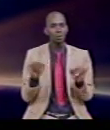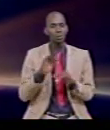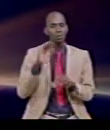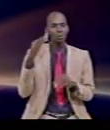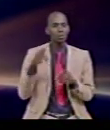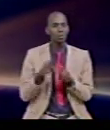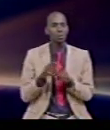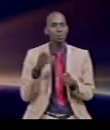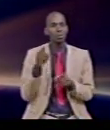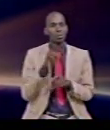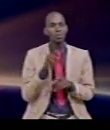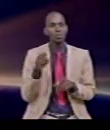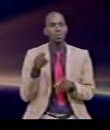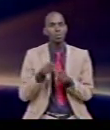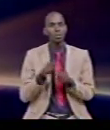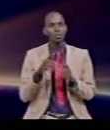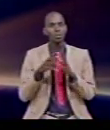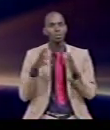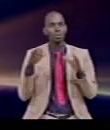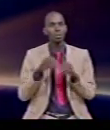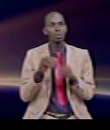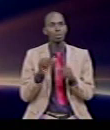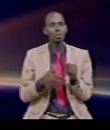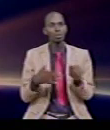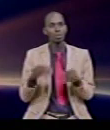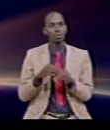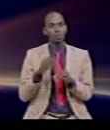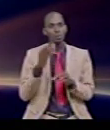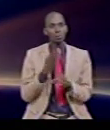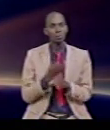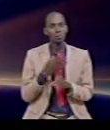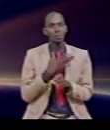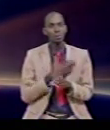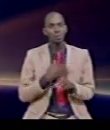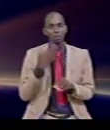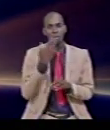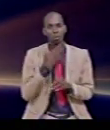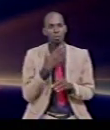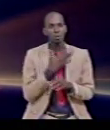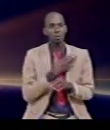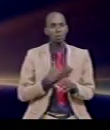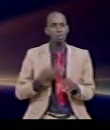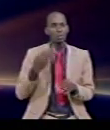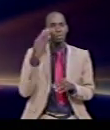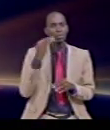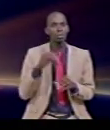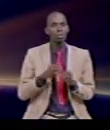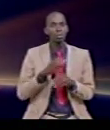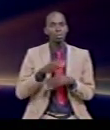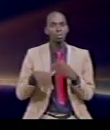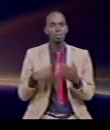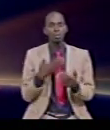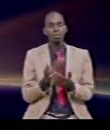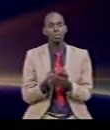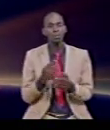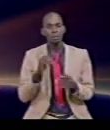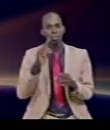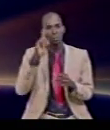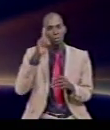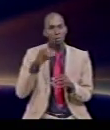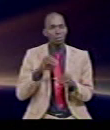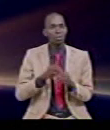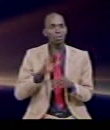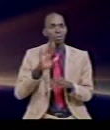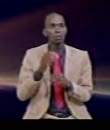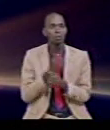poor, that ye through his poverty might be rich. And herein I give my advice, for this is expedient for